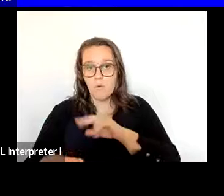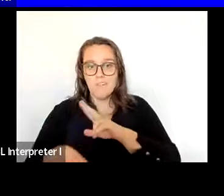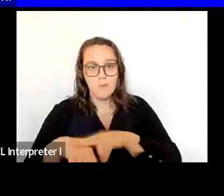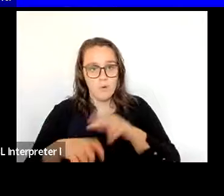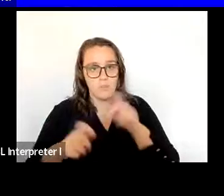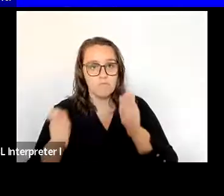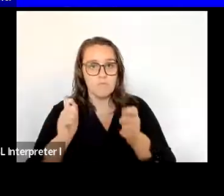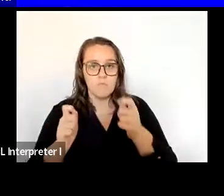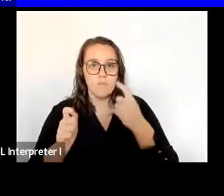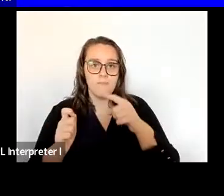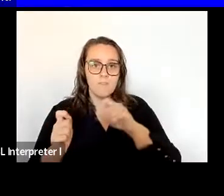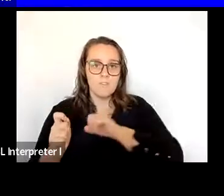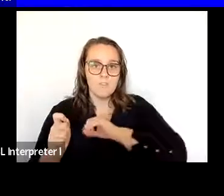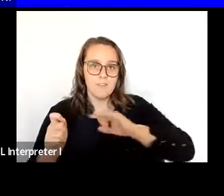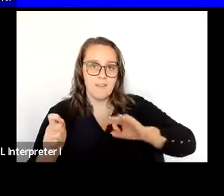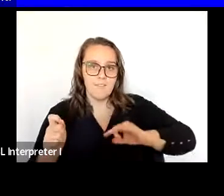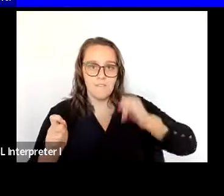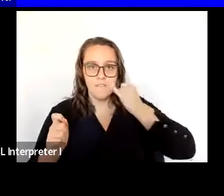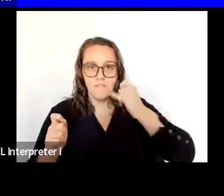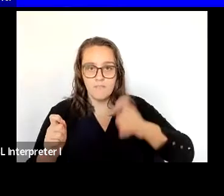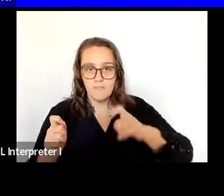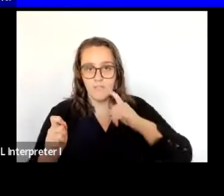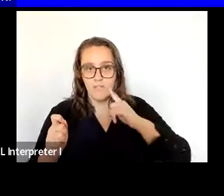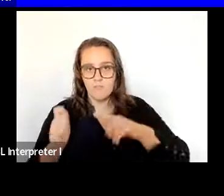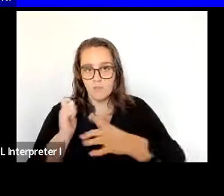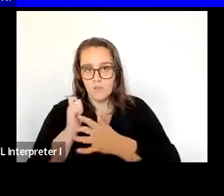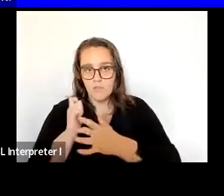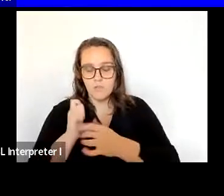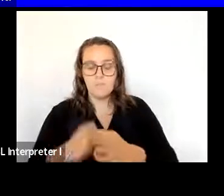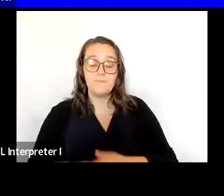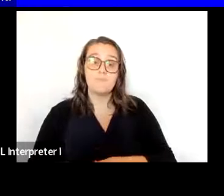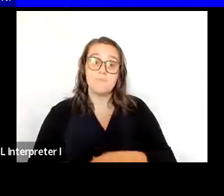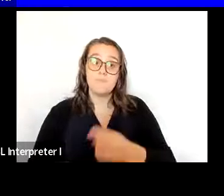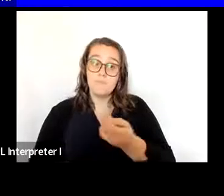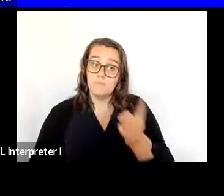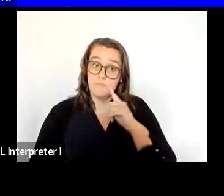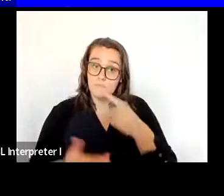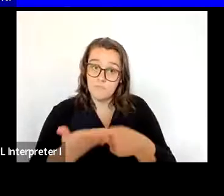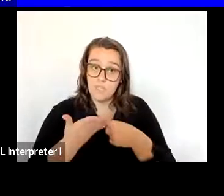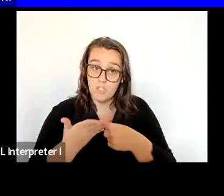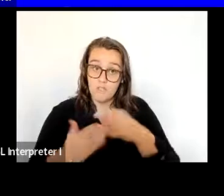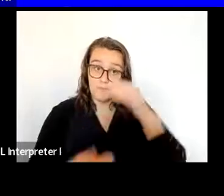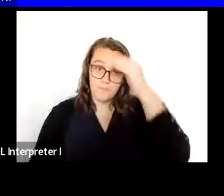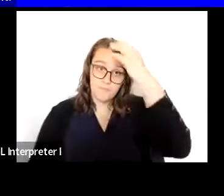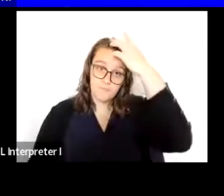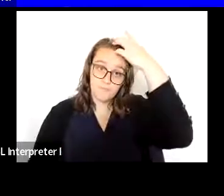technical, conforming, and editorial changes. Is there discussion?